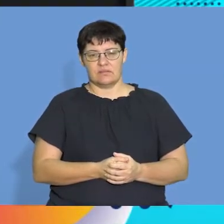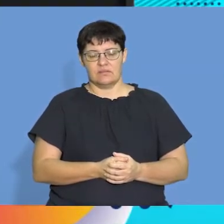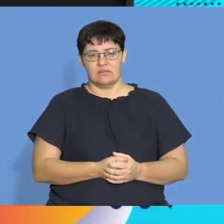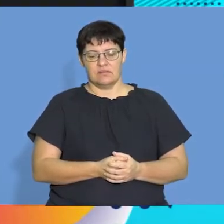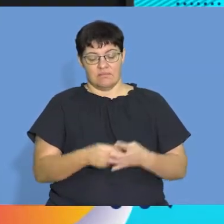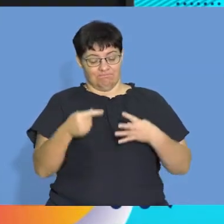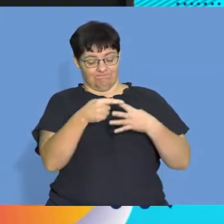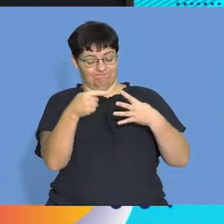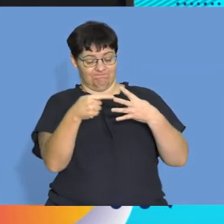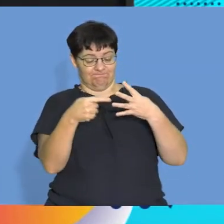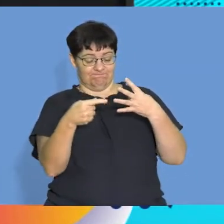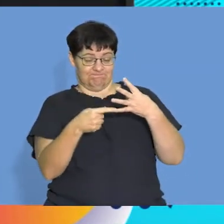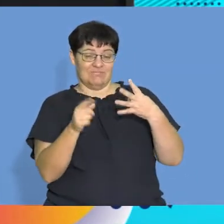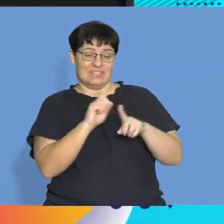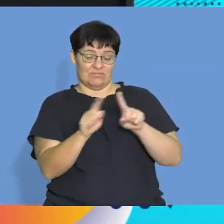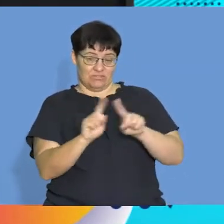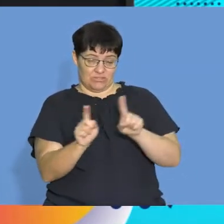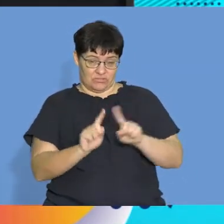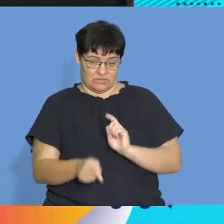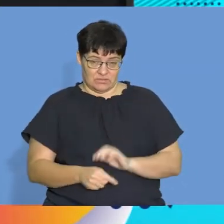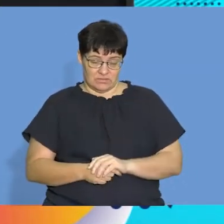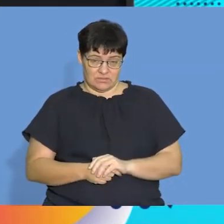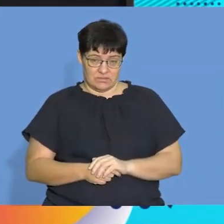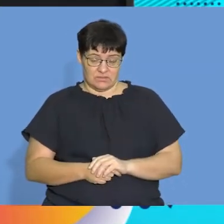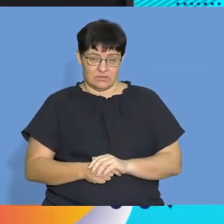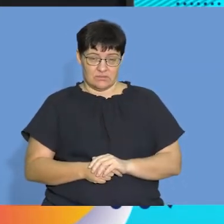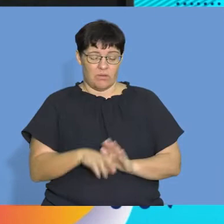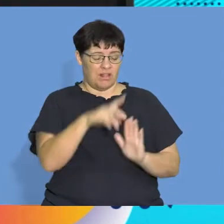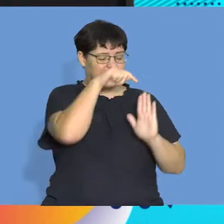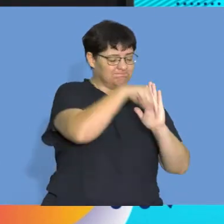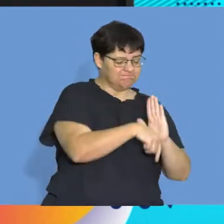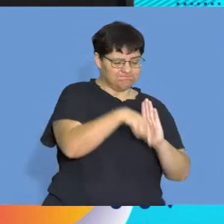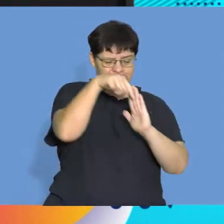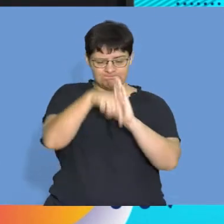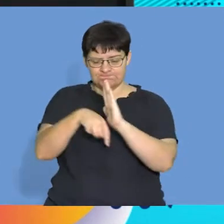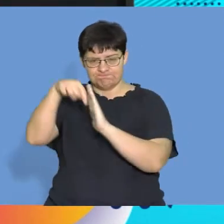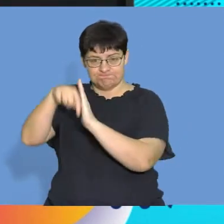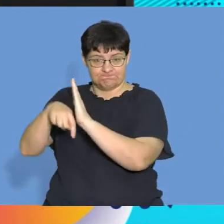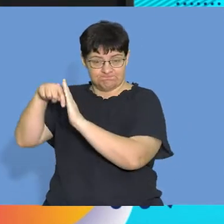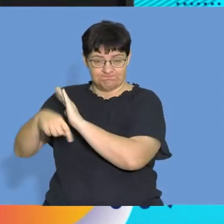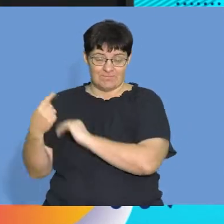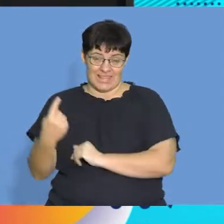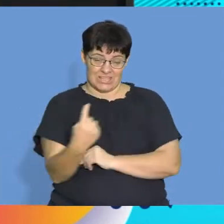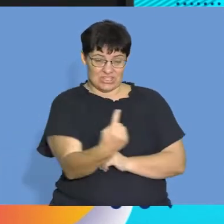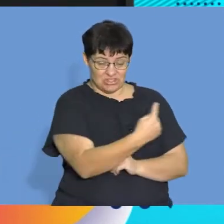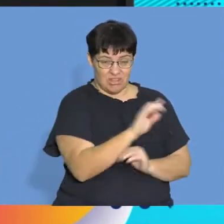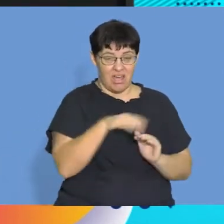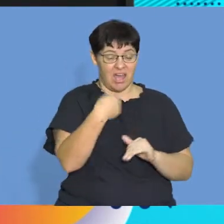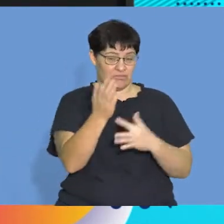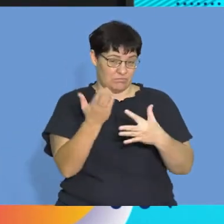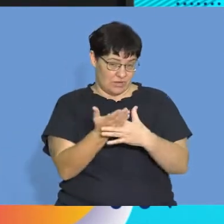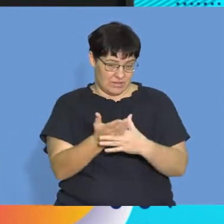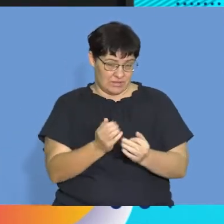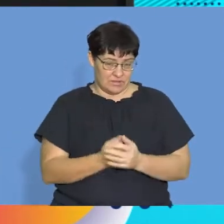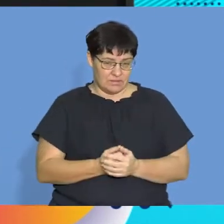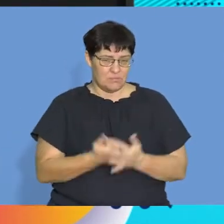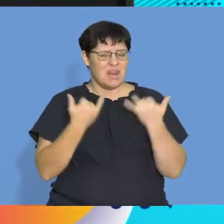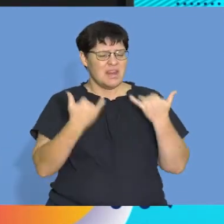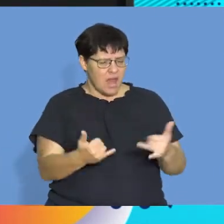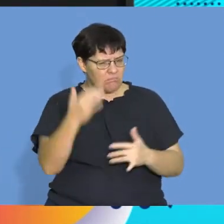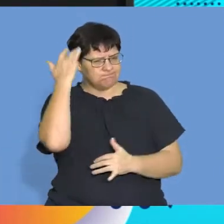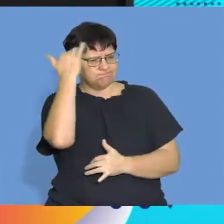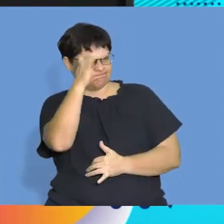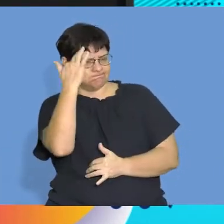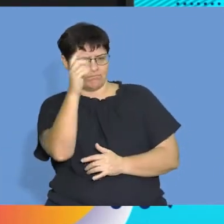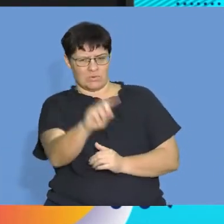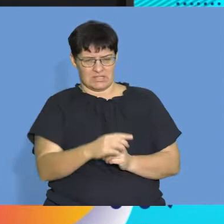of factorization. You're going to get into great detail just after the ad break. But for now, what I want you to think about is, what